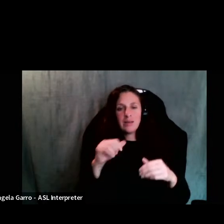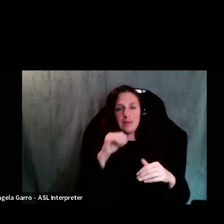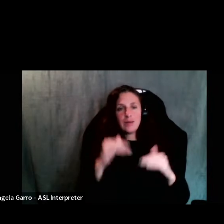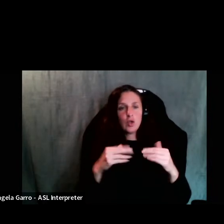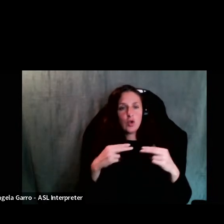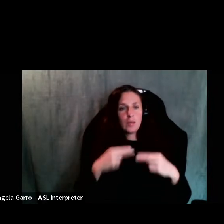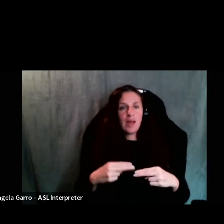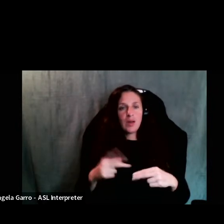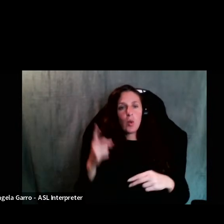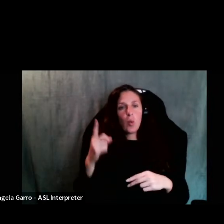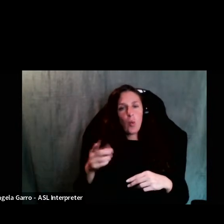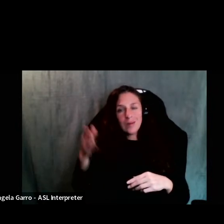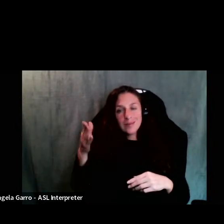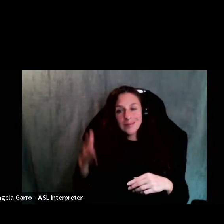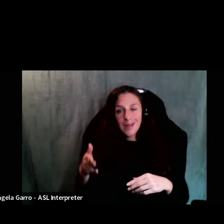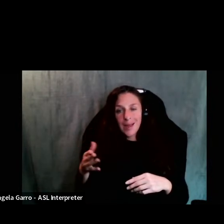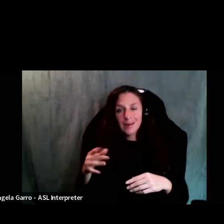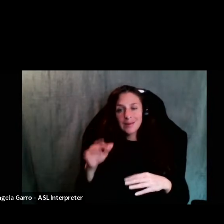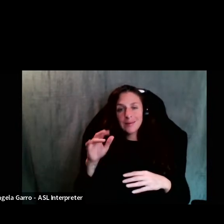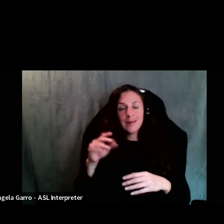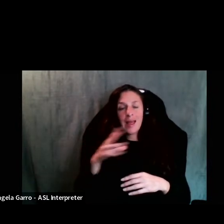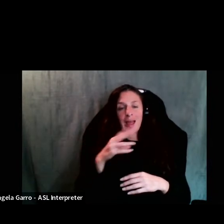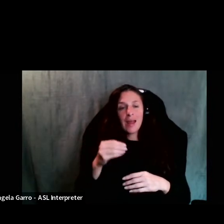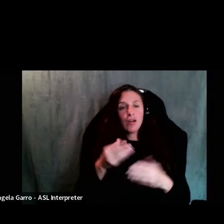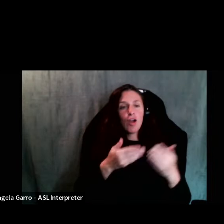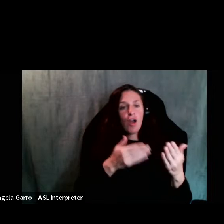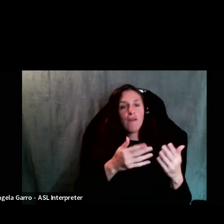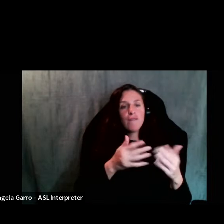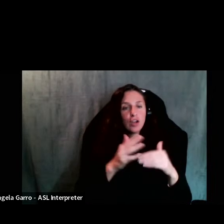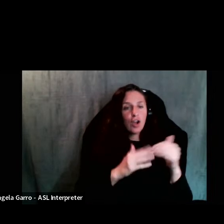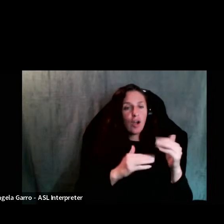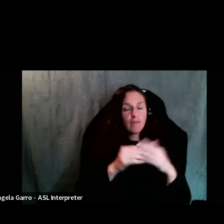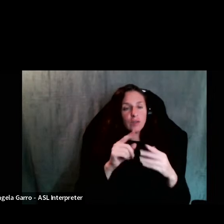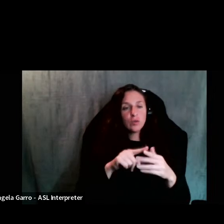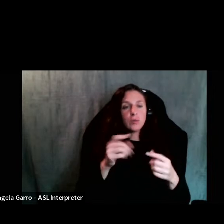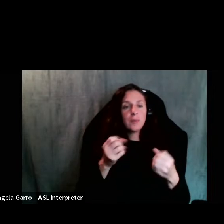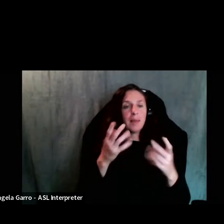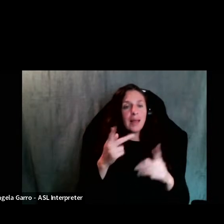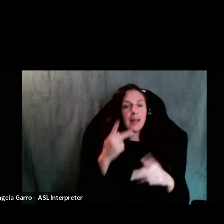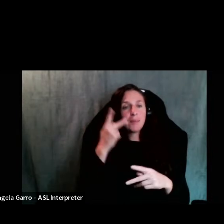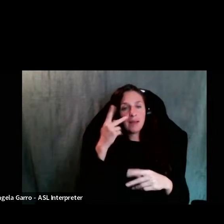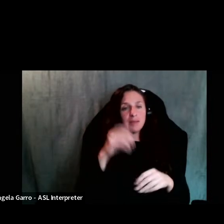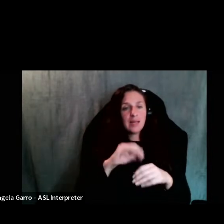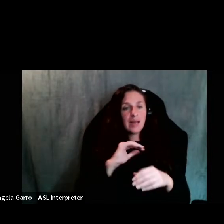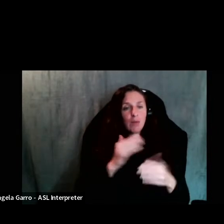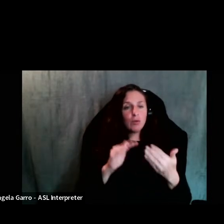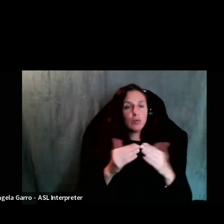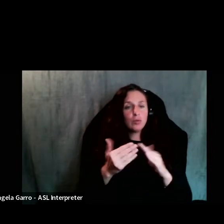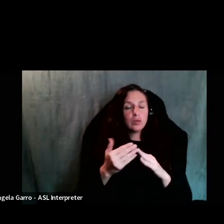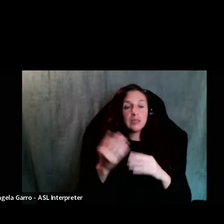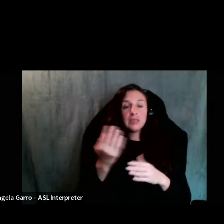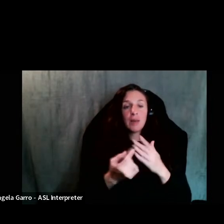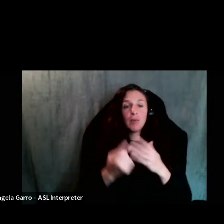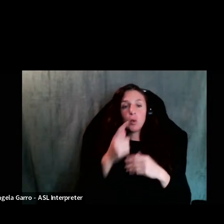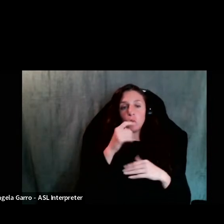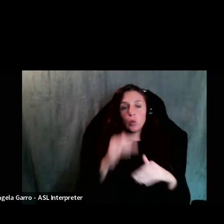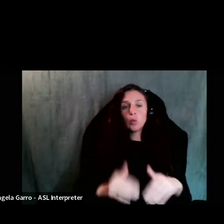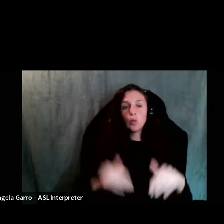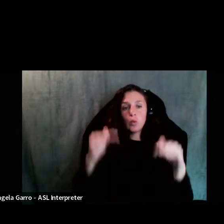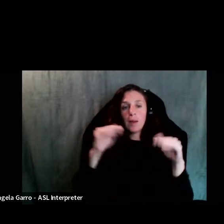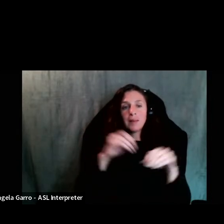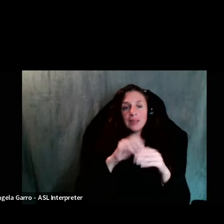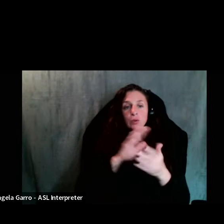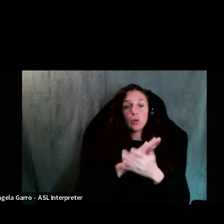one-sided narrative and offered some comfort to many of the parents in our community. As someone who grew up in a school where